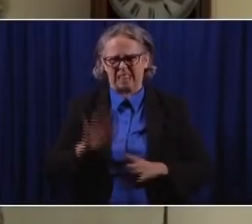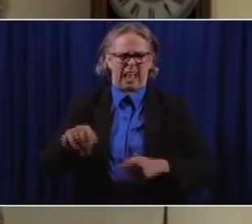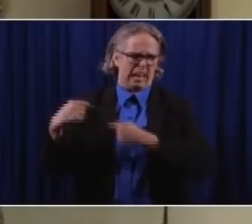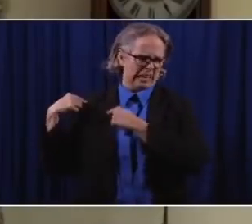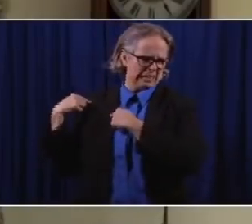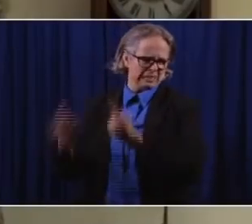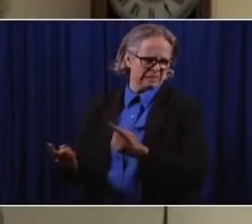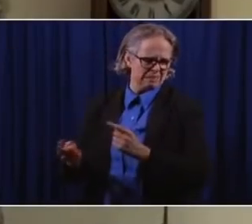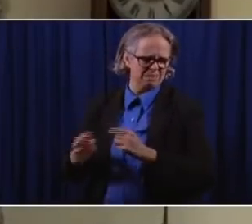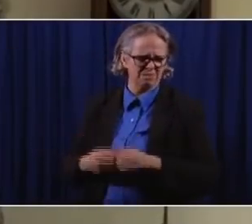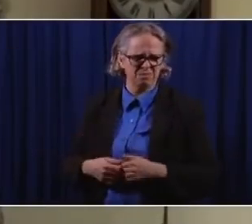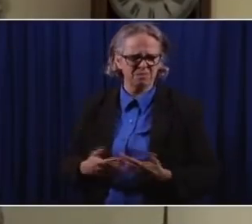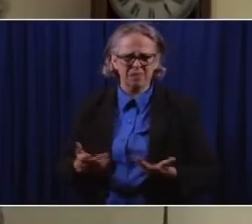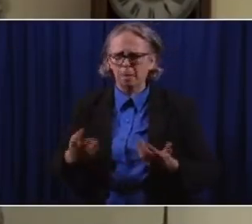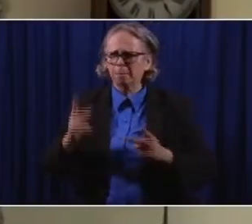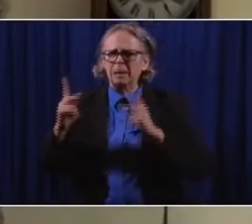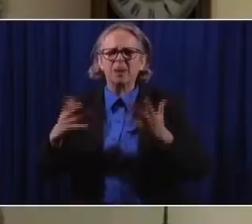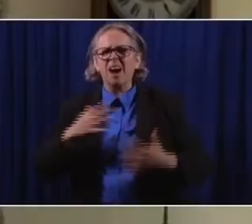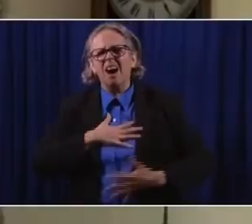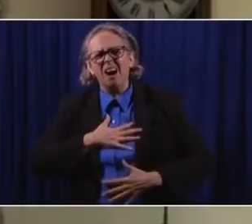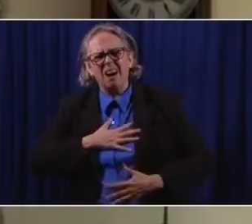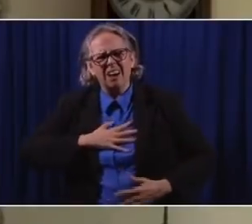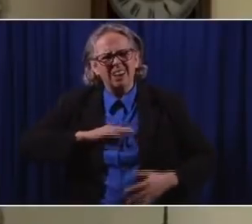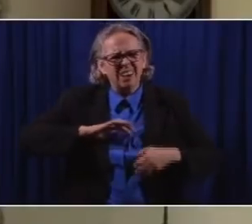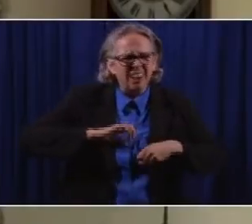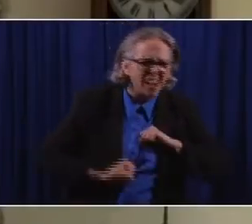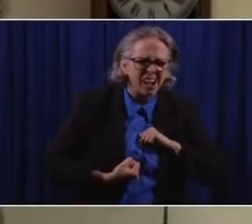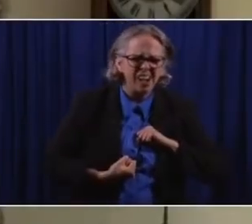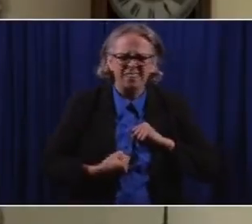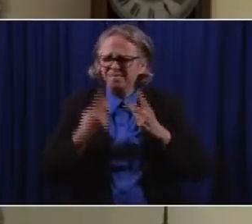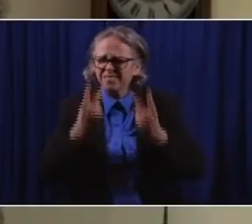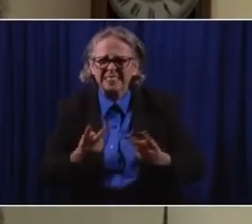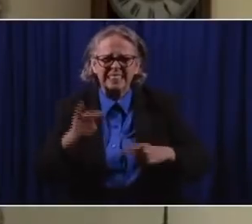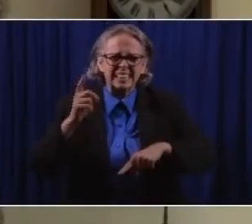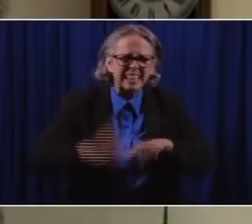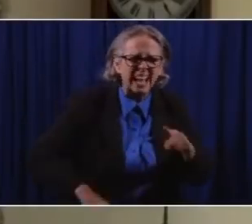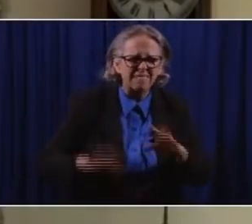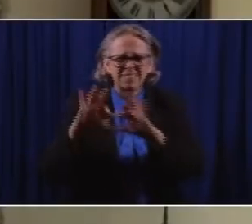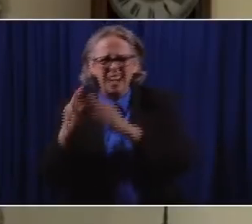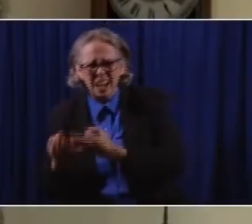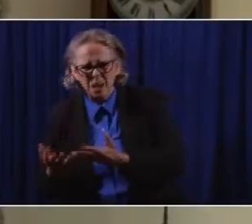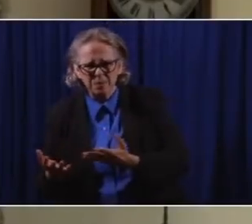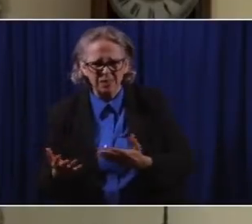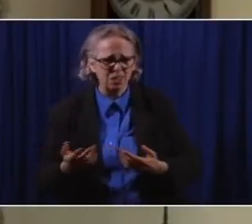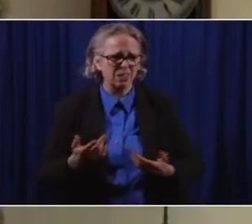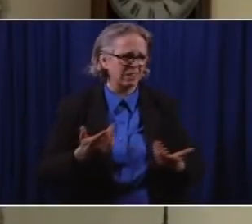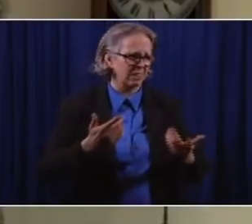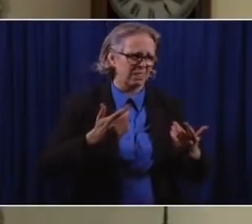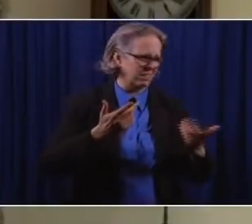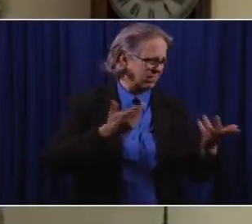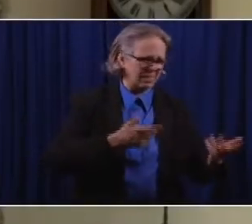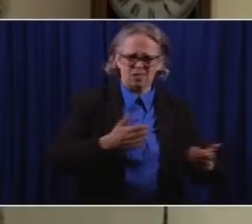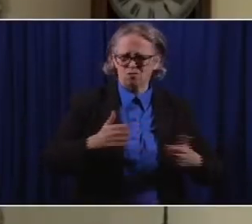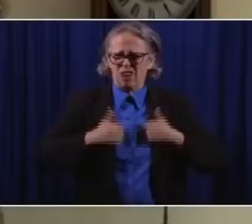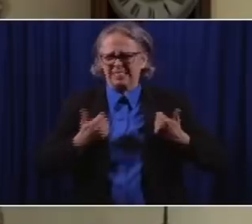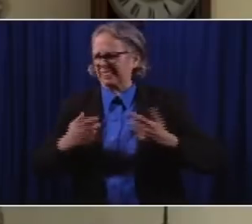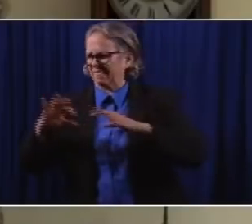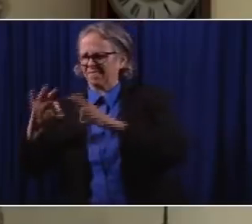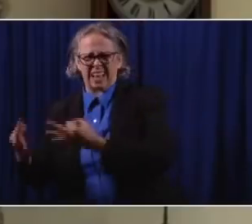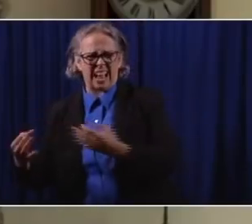hard for the residents of nursing homes, residents of assisted living, and it's hard for their families. And